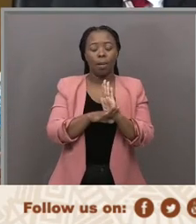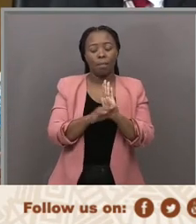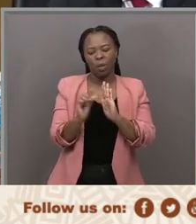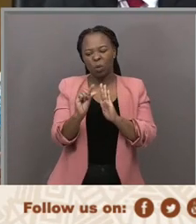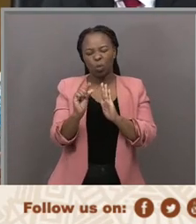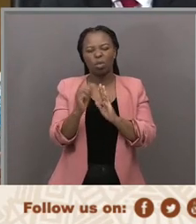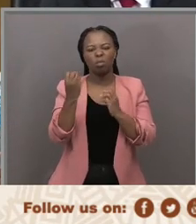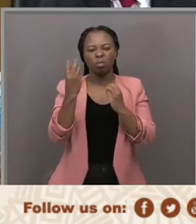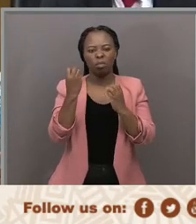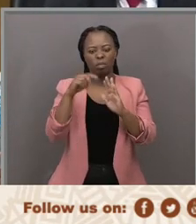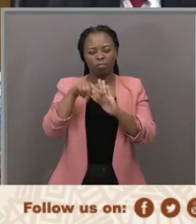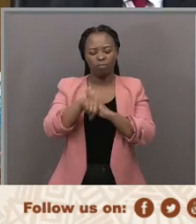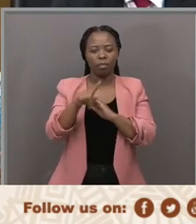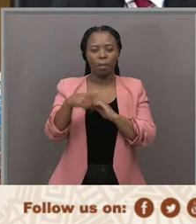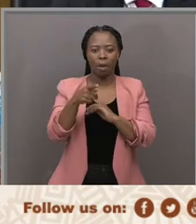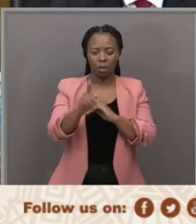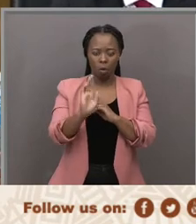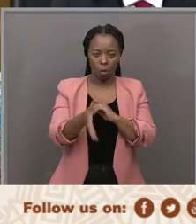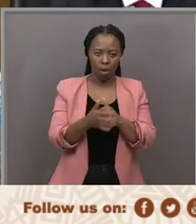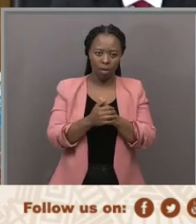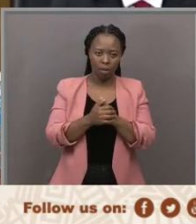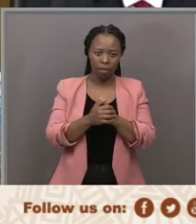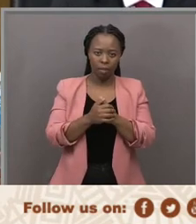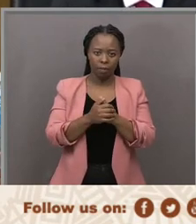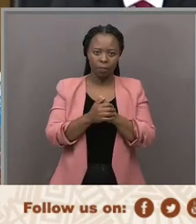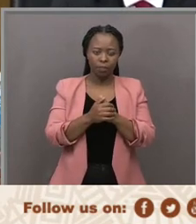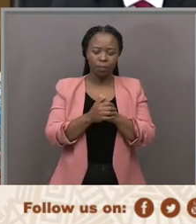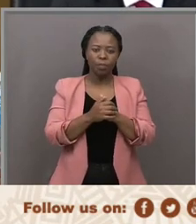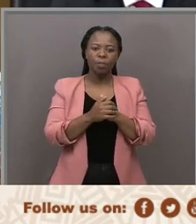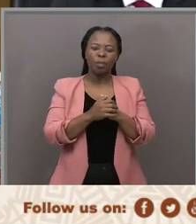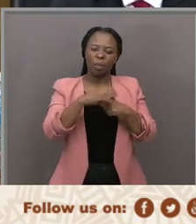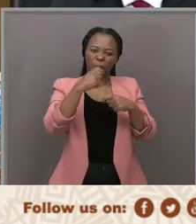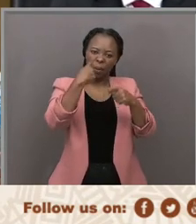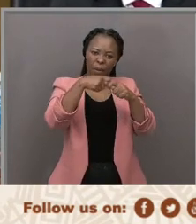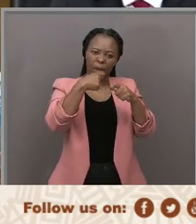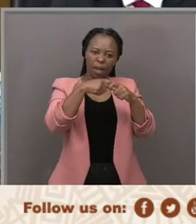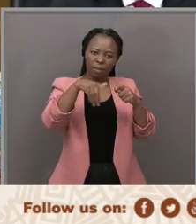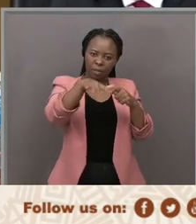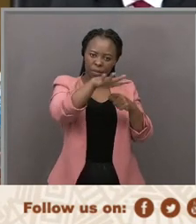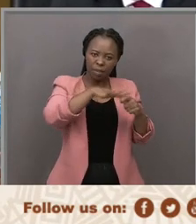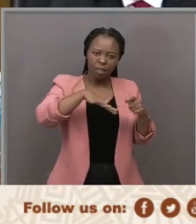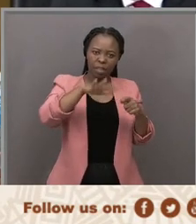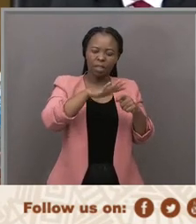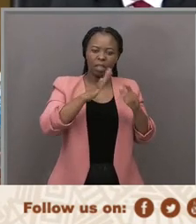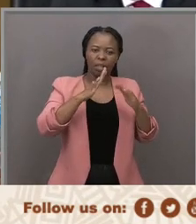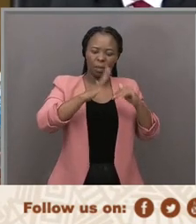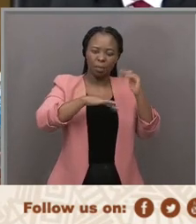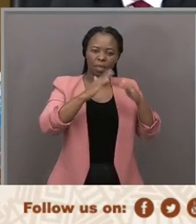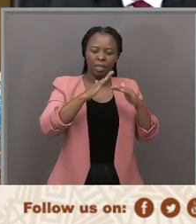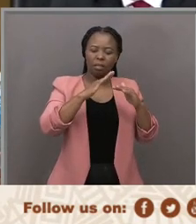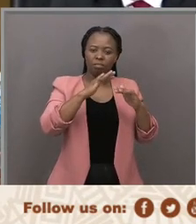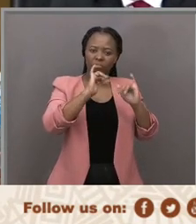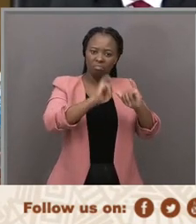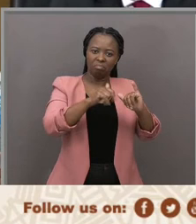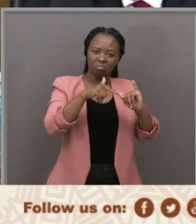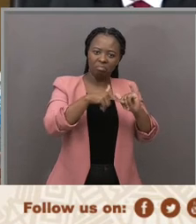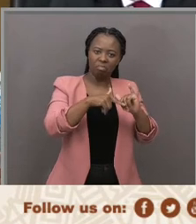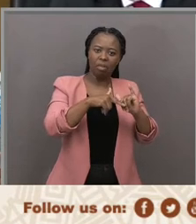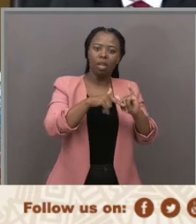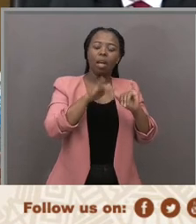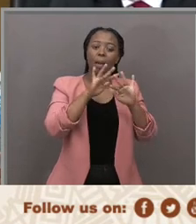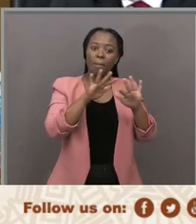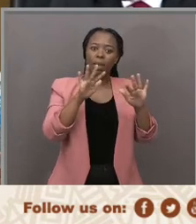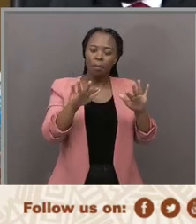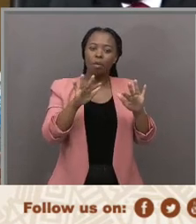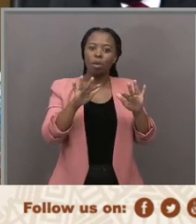members, human settlements are critical in making Gauteng the best place for people to